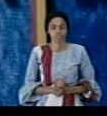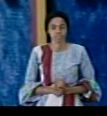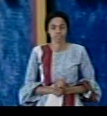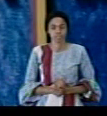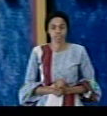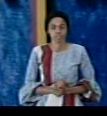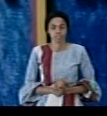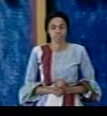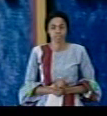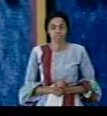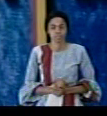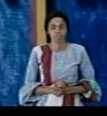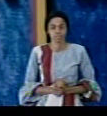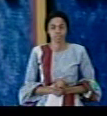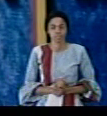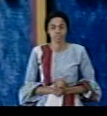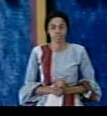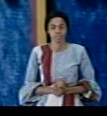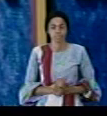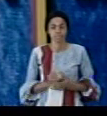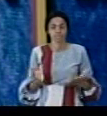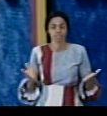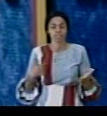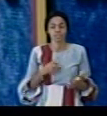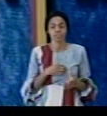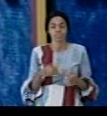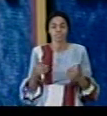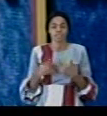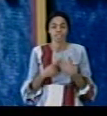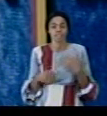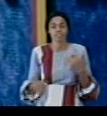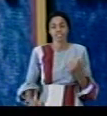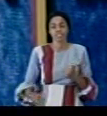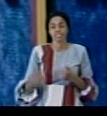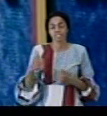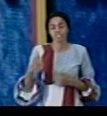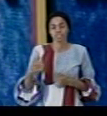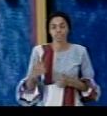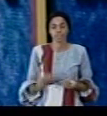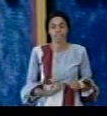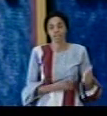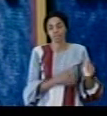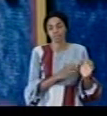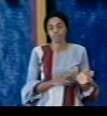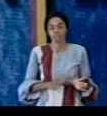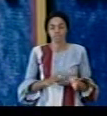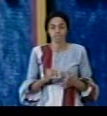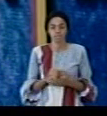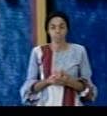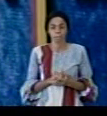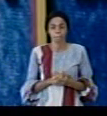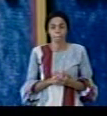Here also with us is Senior Apostle Ogunira of the